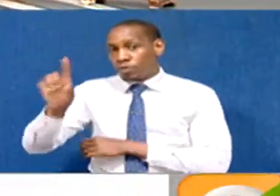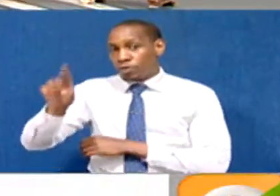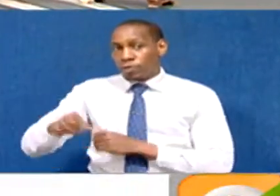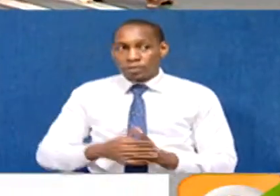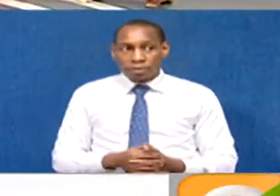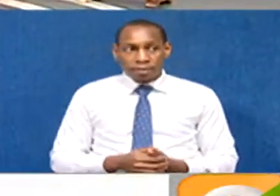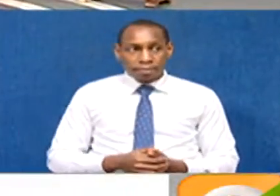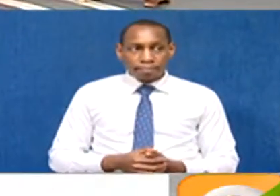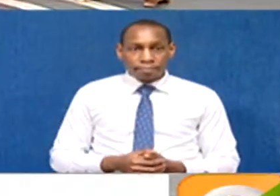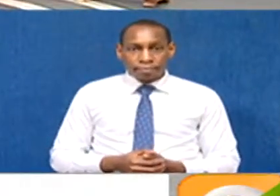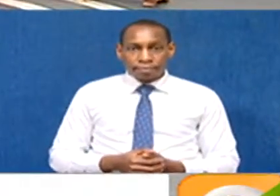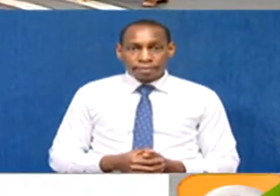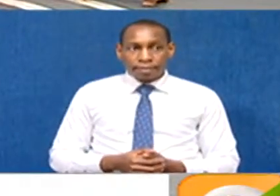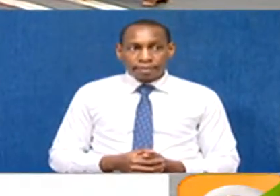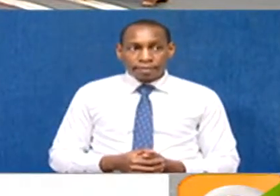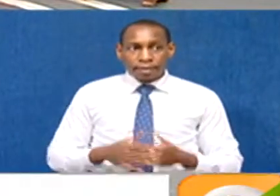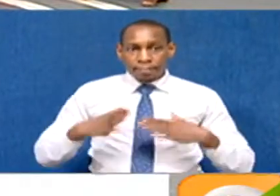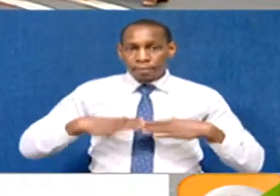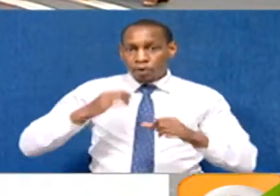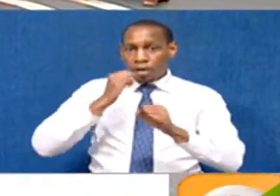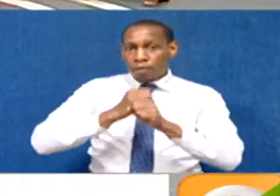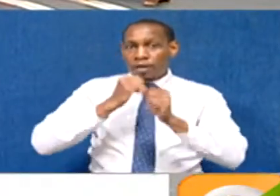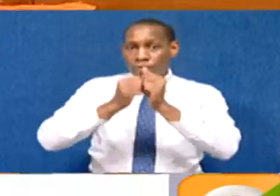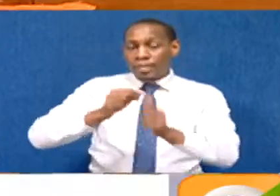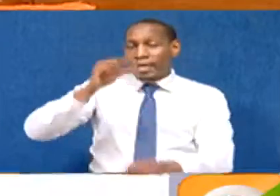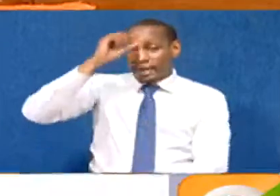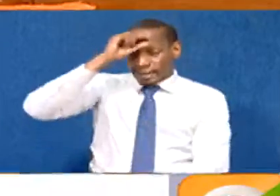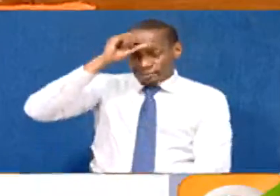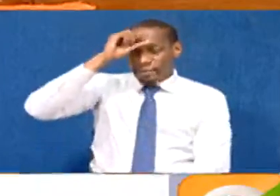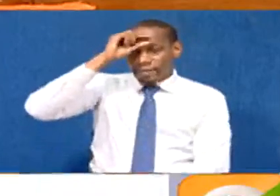know, those people who have been working with the government,